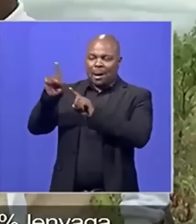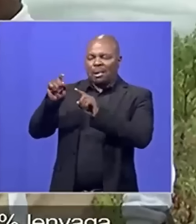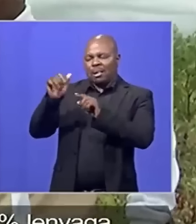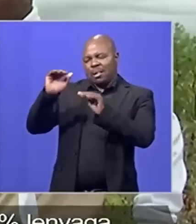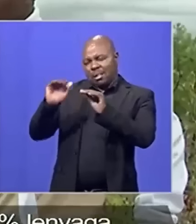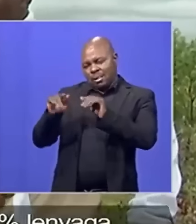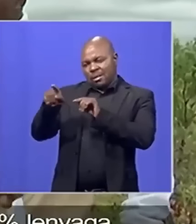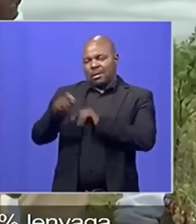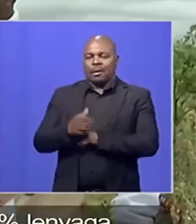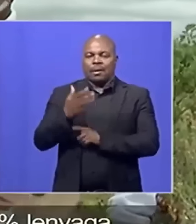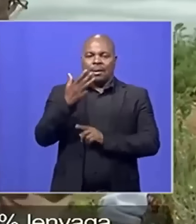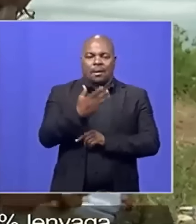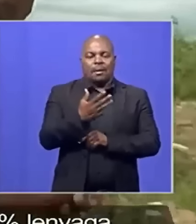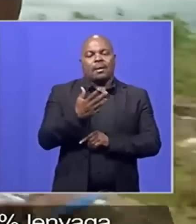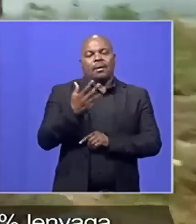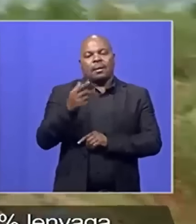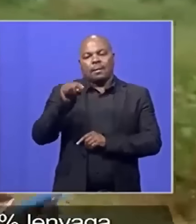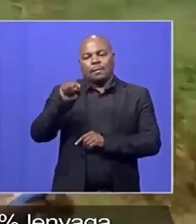go